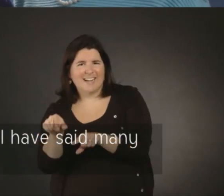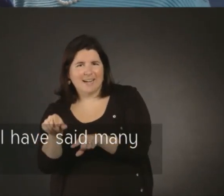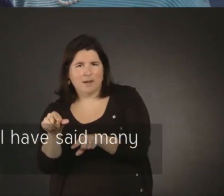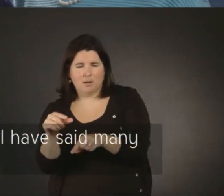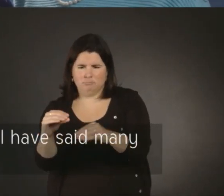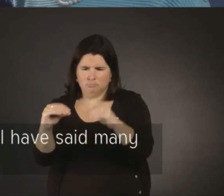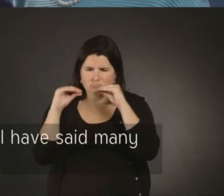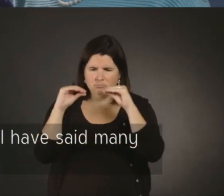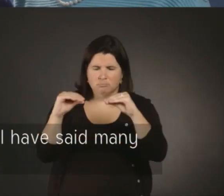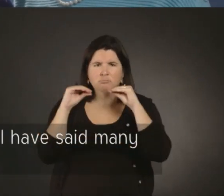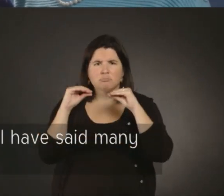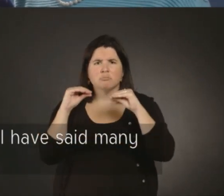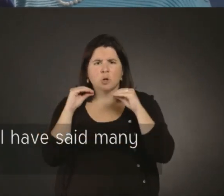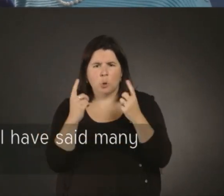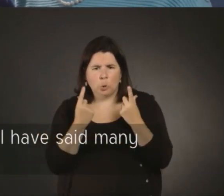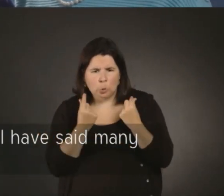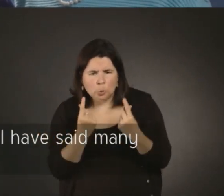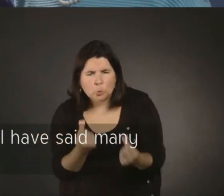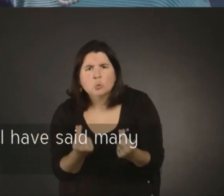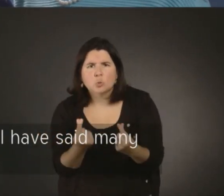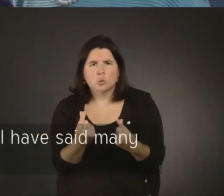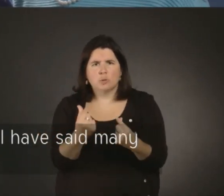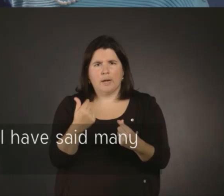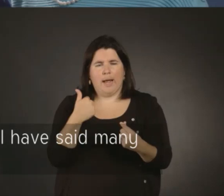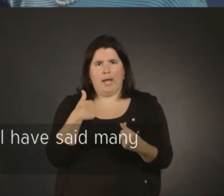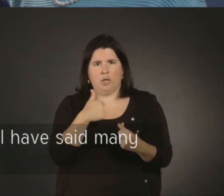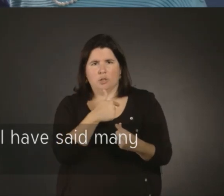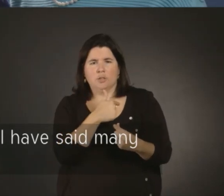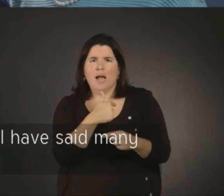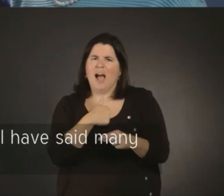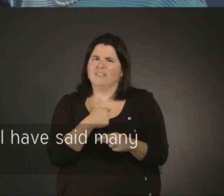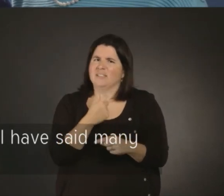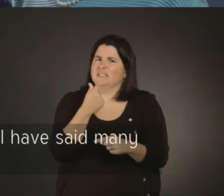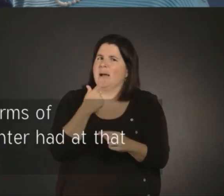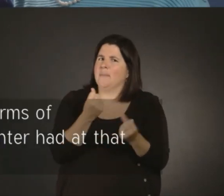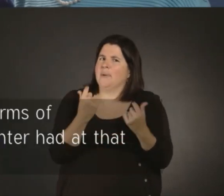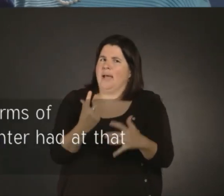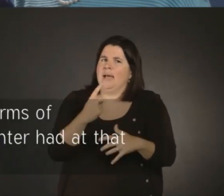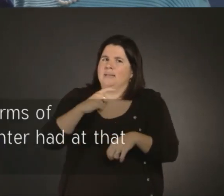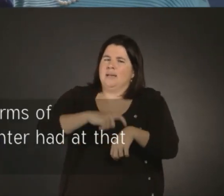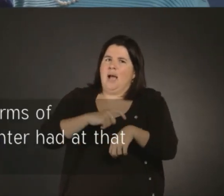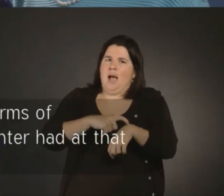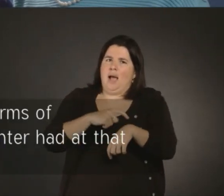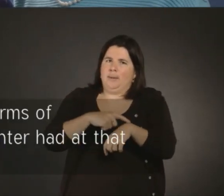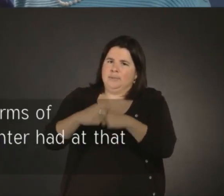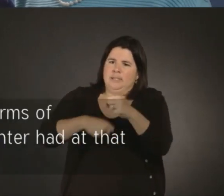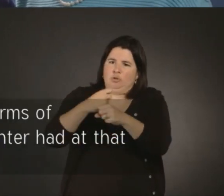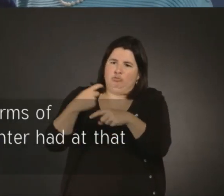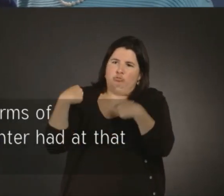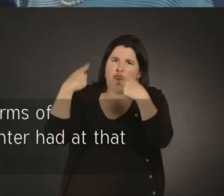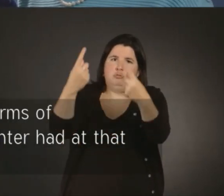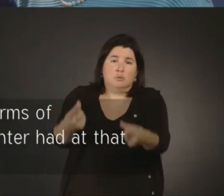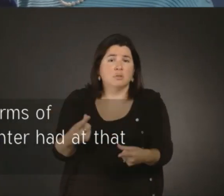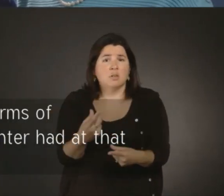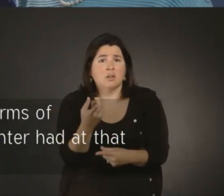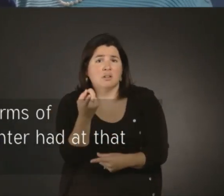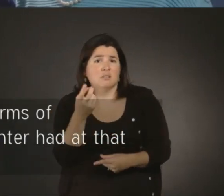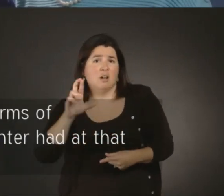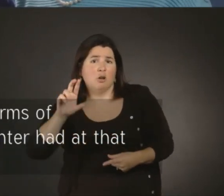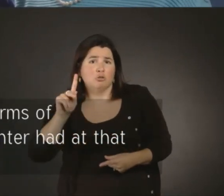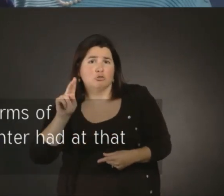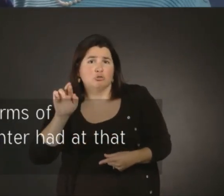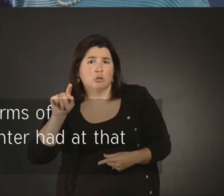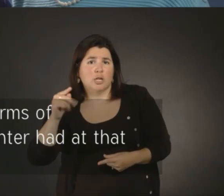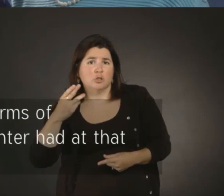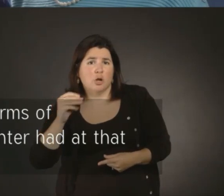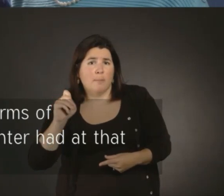large a positive path. And as I have said many times over the years, Dr. Kretschmer saved our lives as a